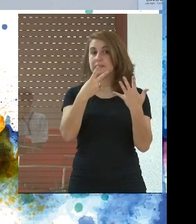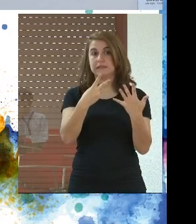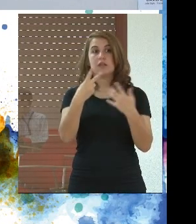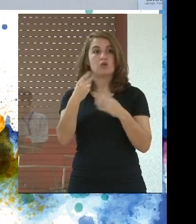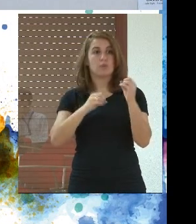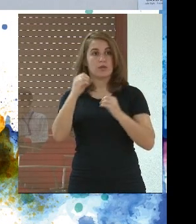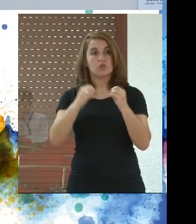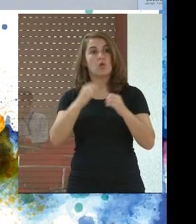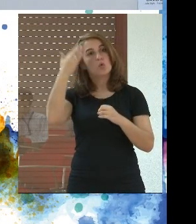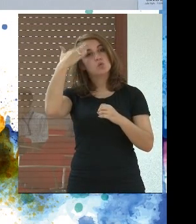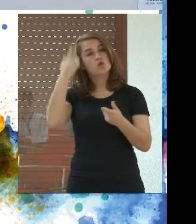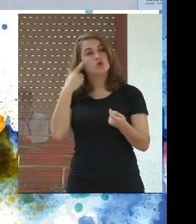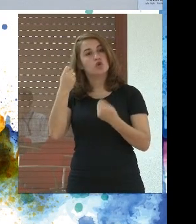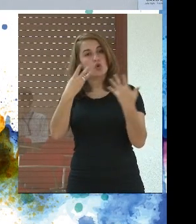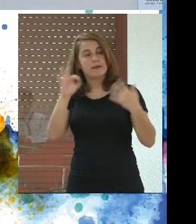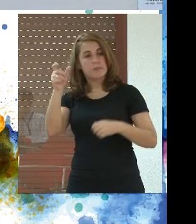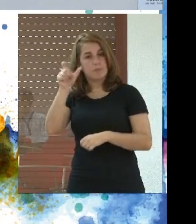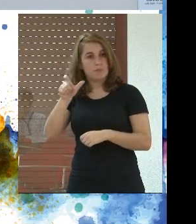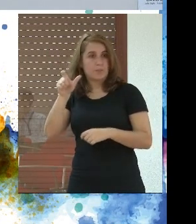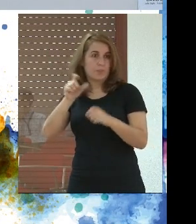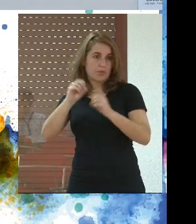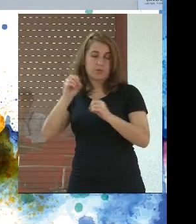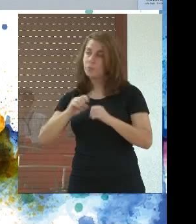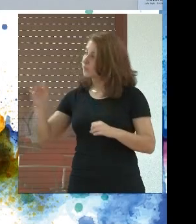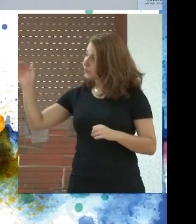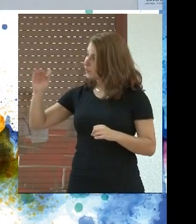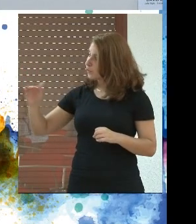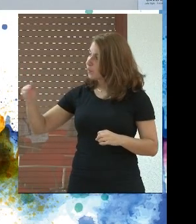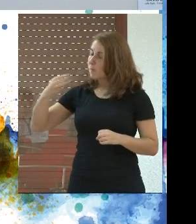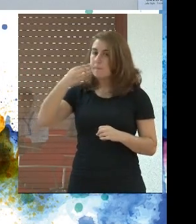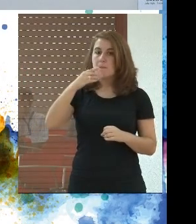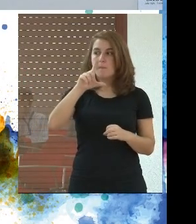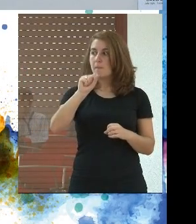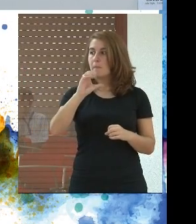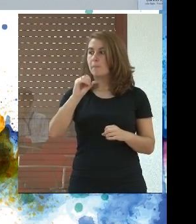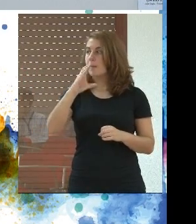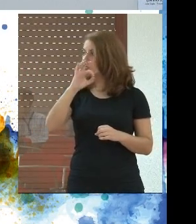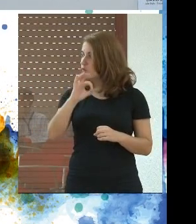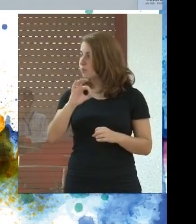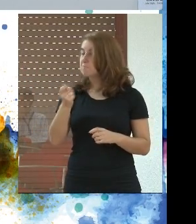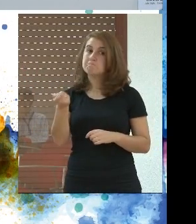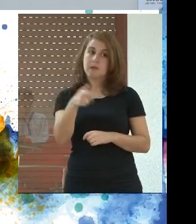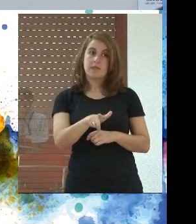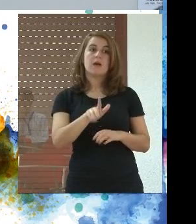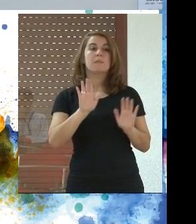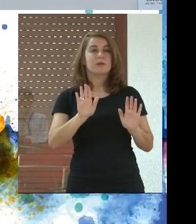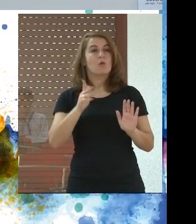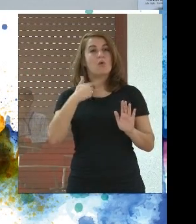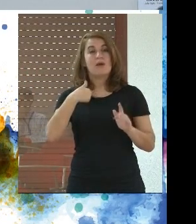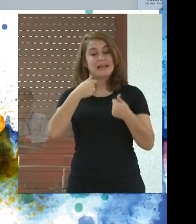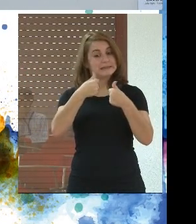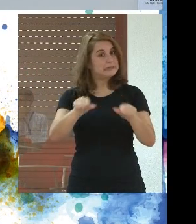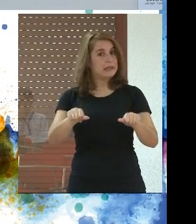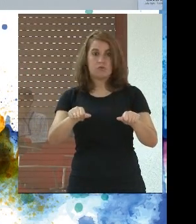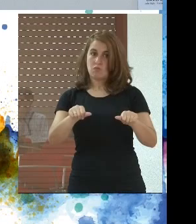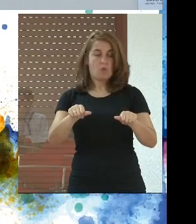it, For the controls subject, it was 90% says. The next navigator was Blasco, was similar, but instead of selecting